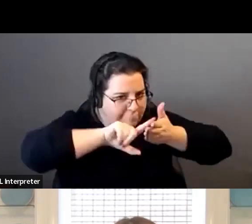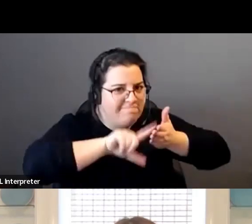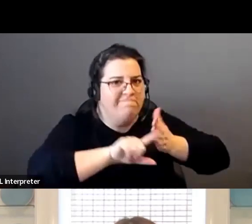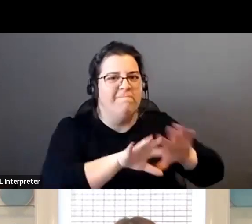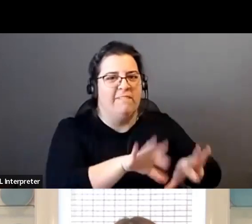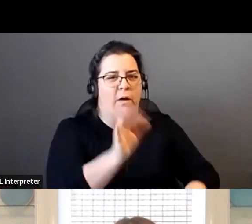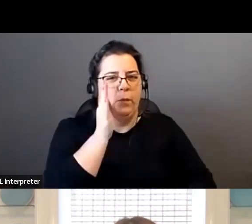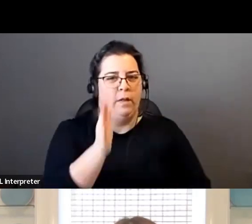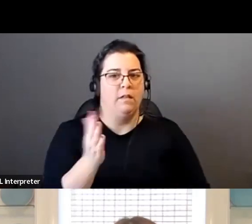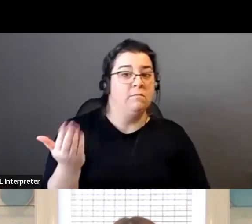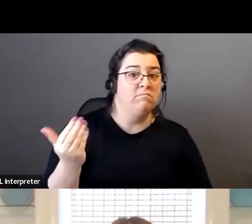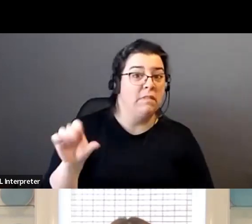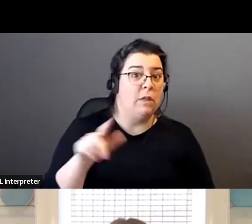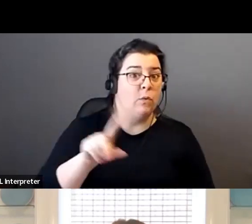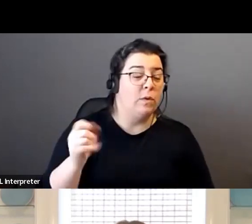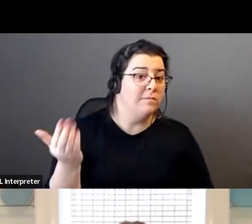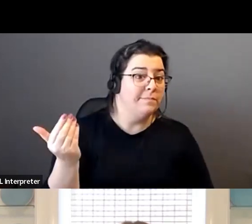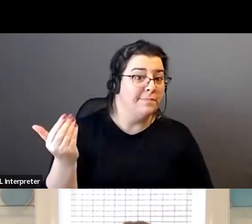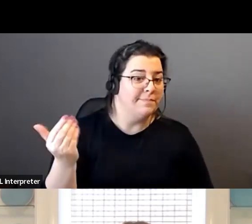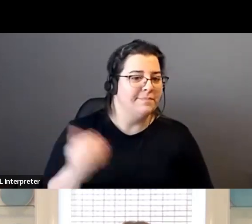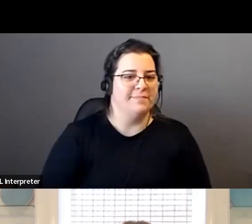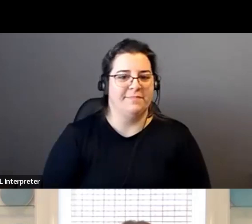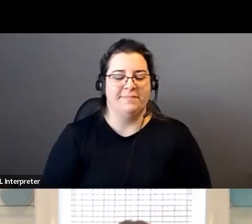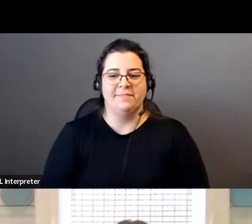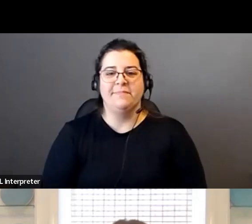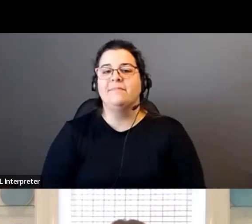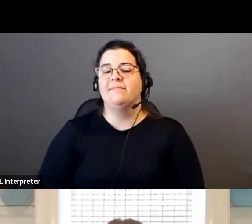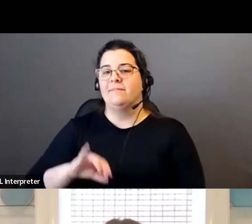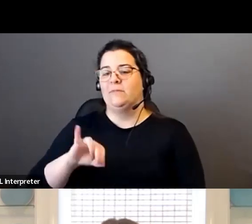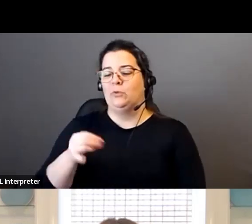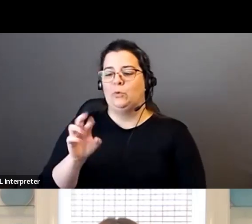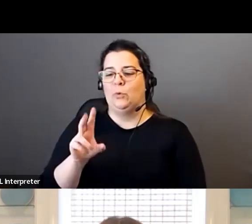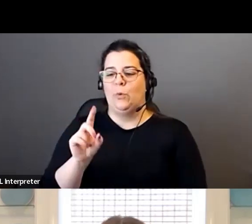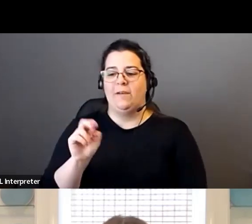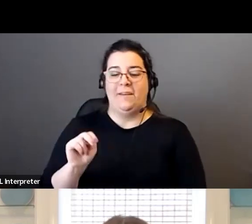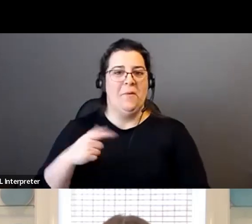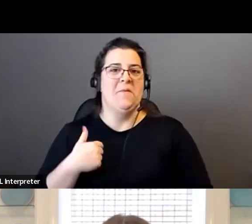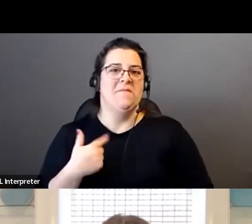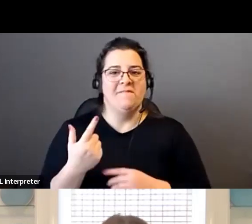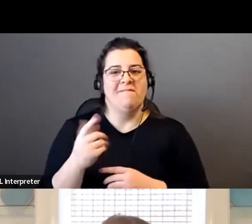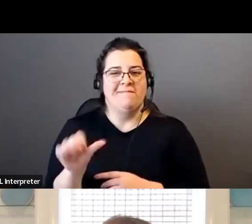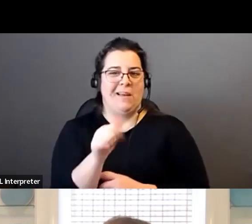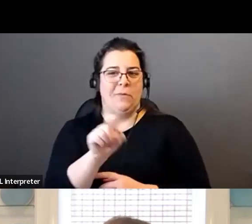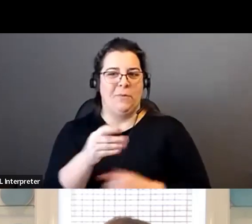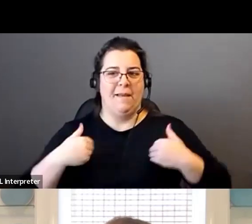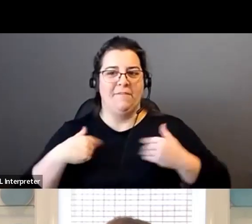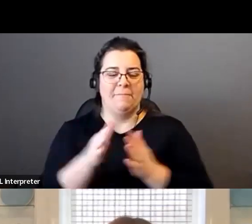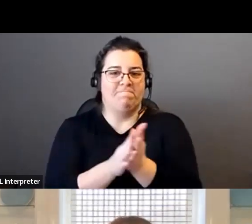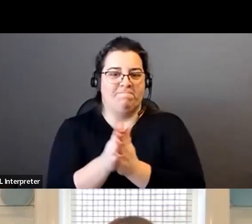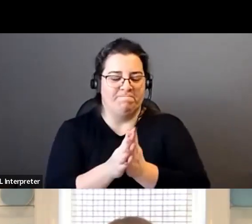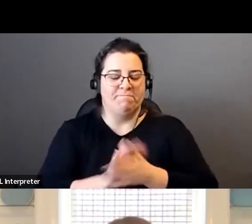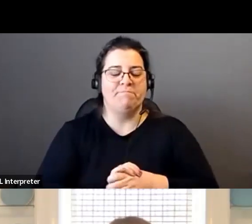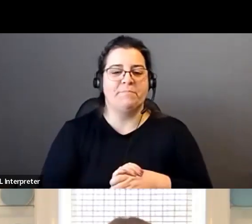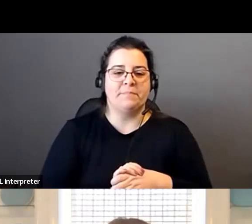another question, let's make it happen. I do have another question. I'm going to take up some space here. Okay. This was submitted in advance, so